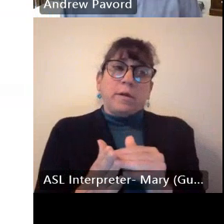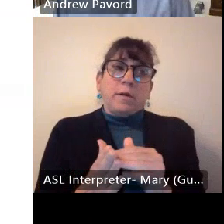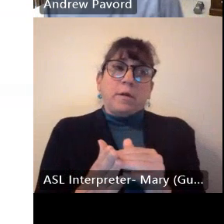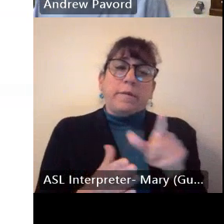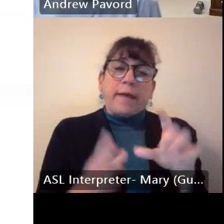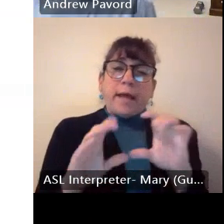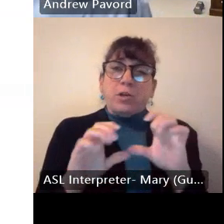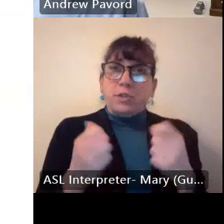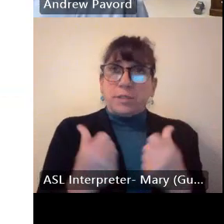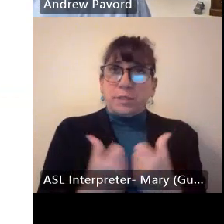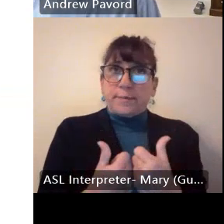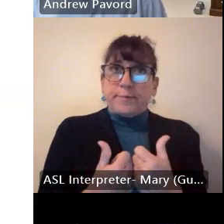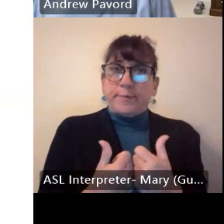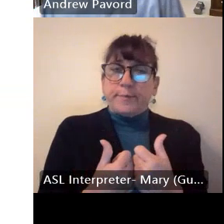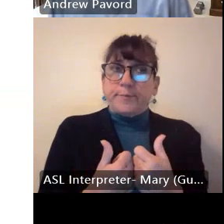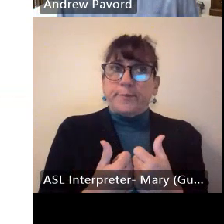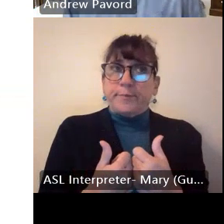the